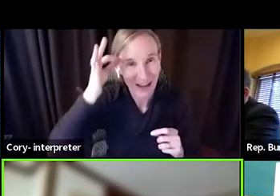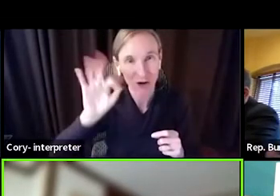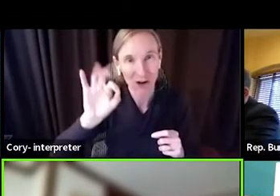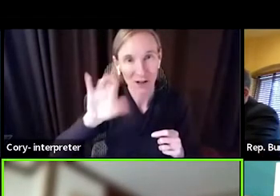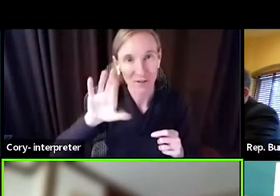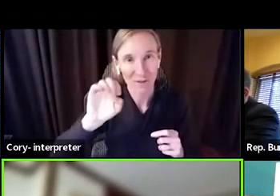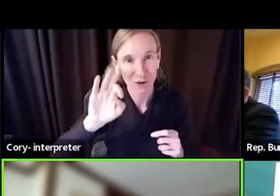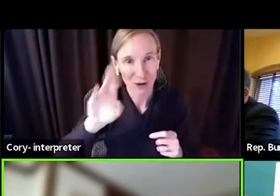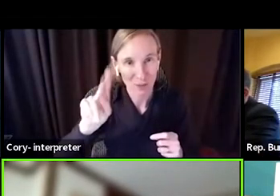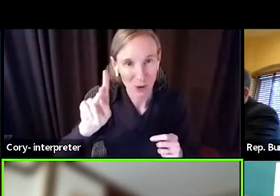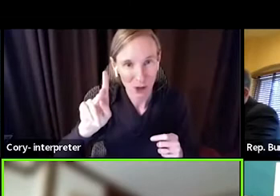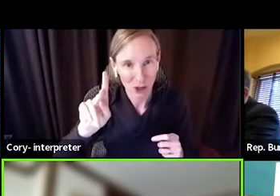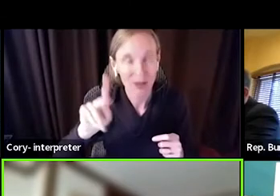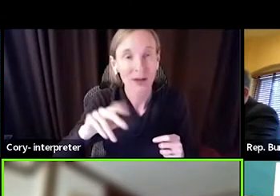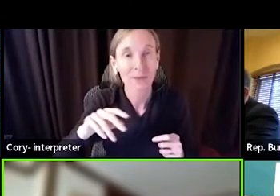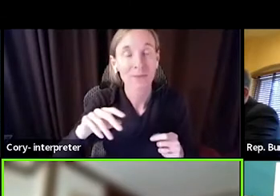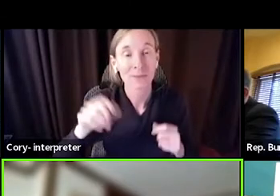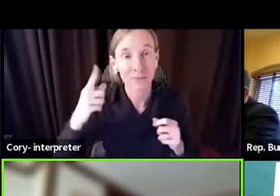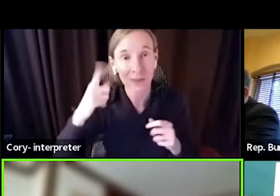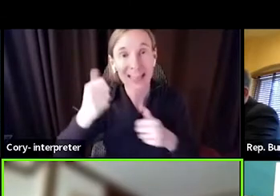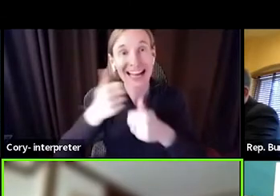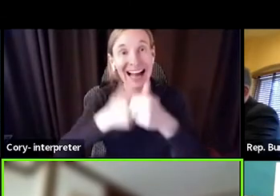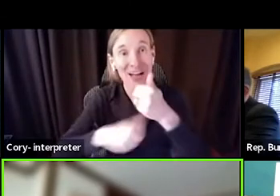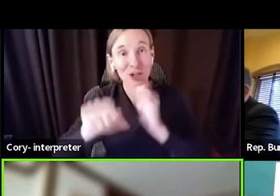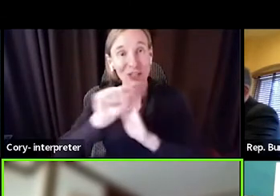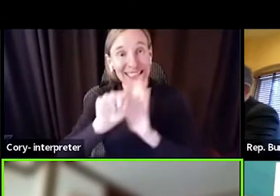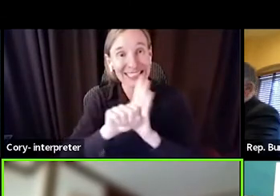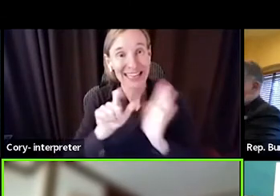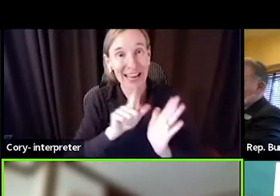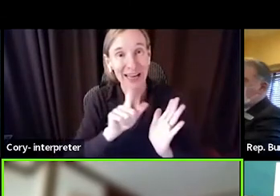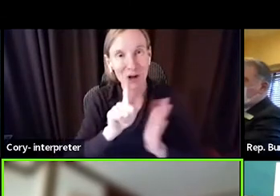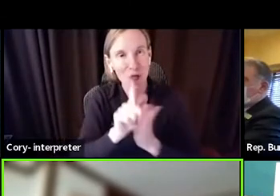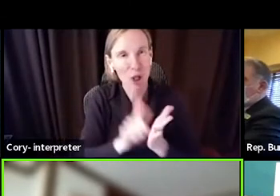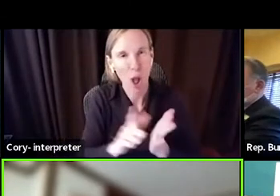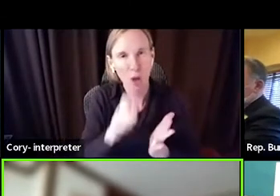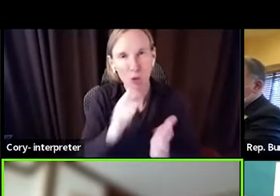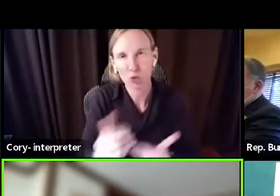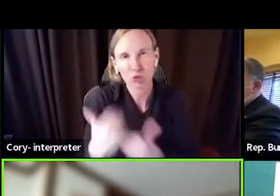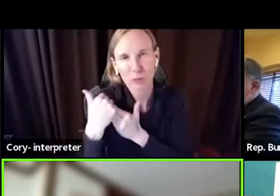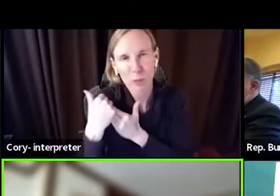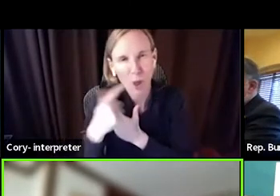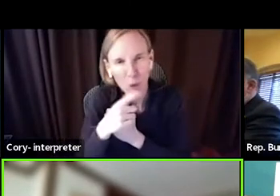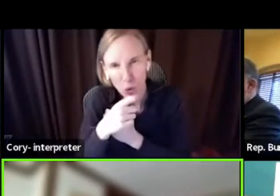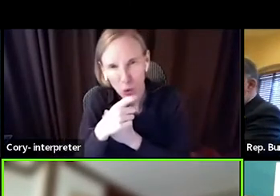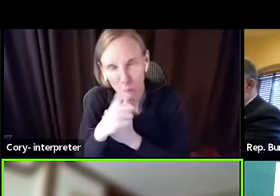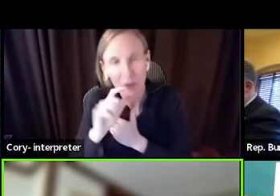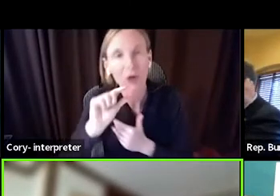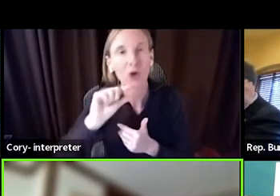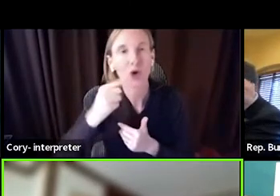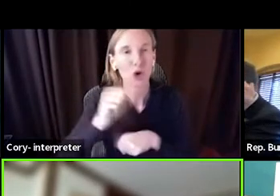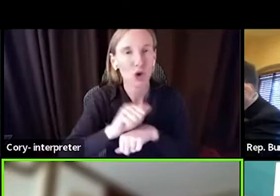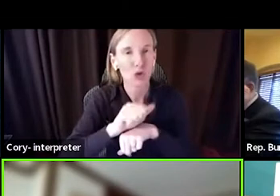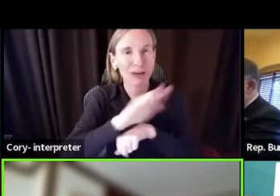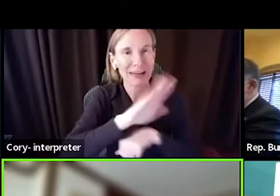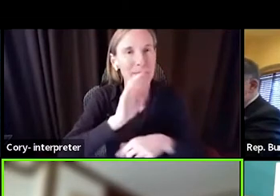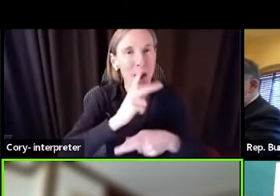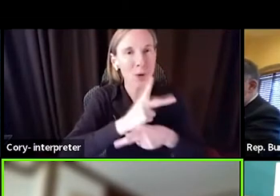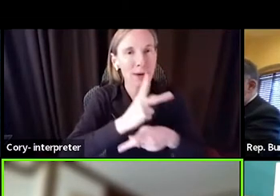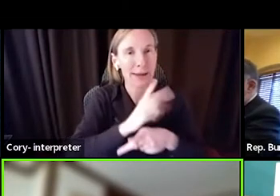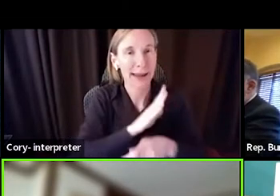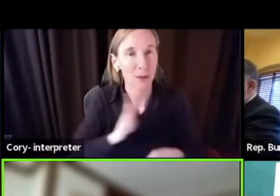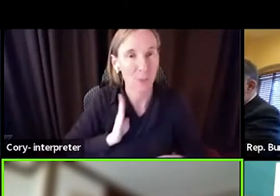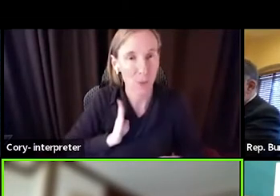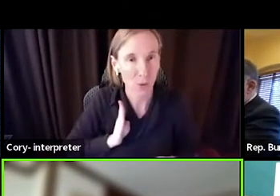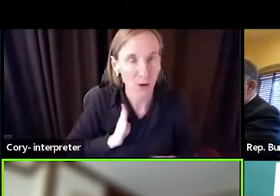Under state law, it's the Green Mountain Care Board that has the responsibility of approving changes or any